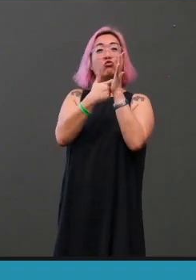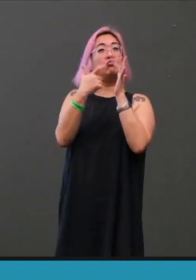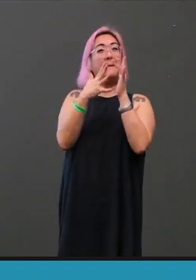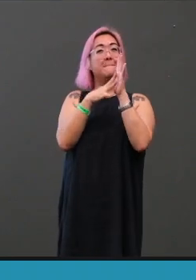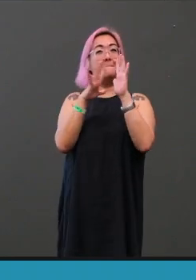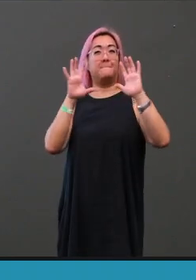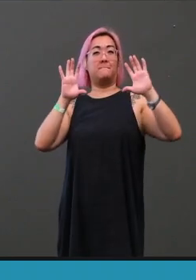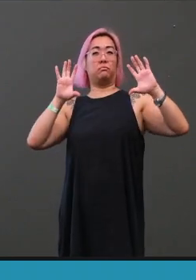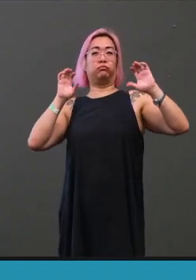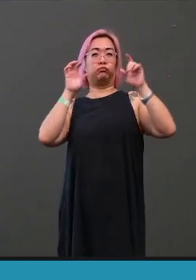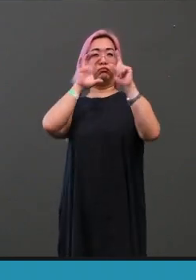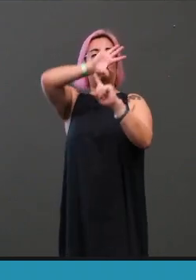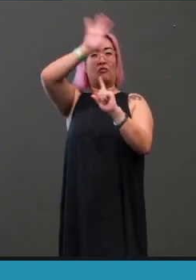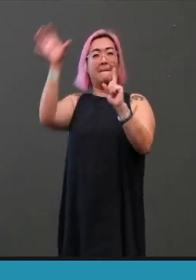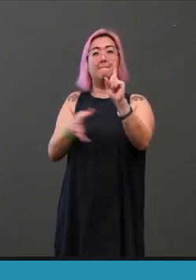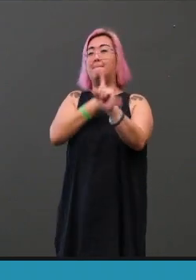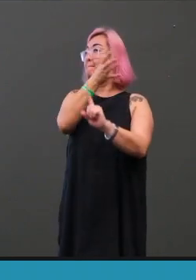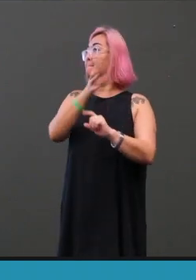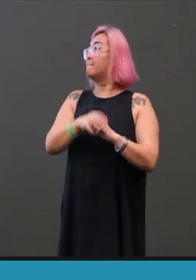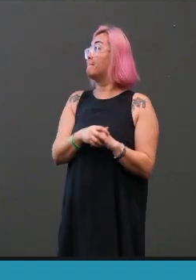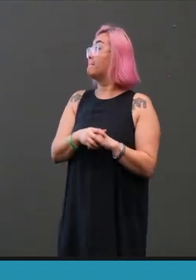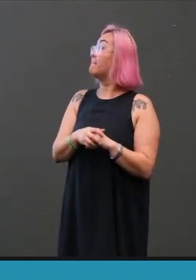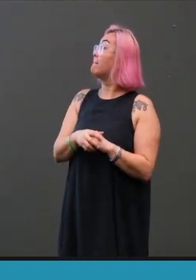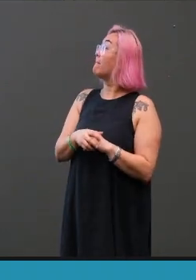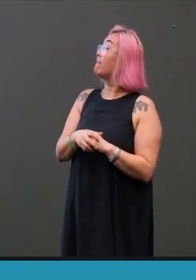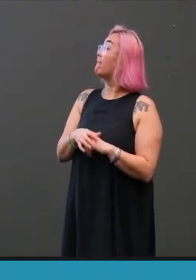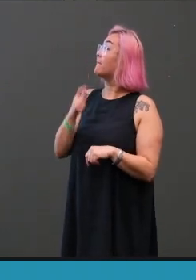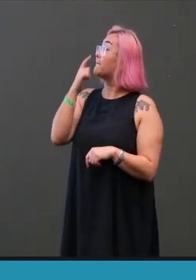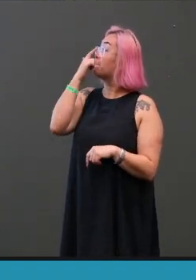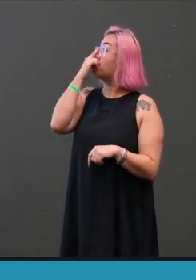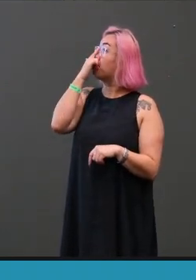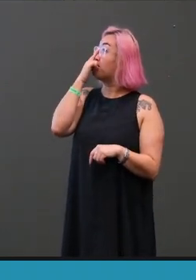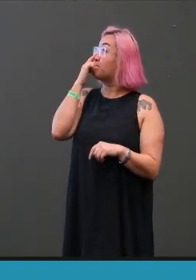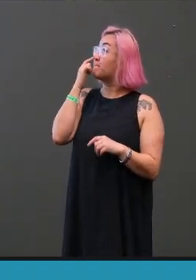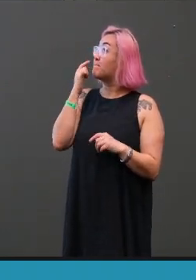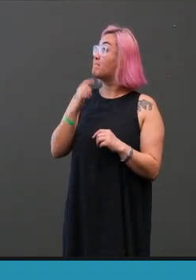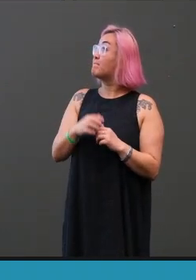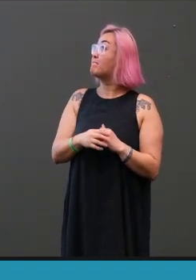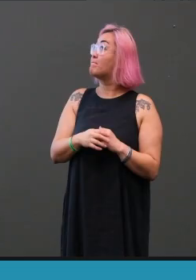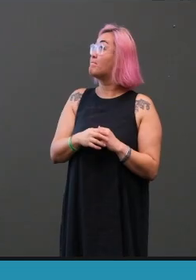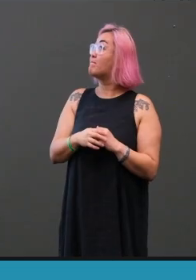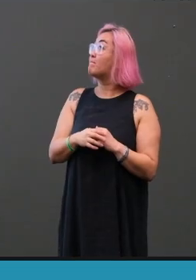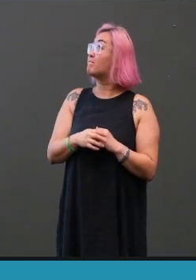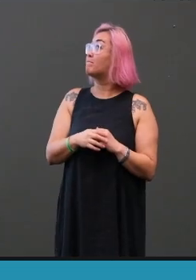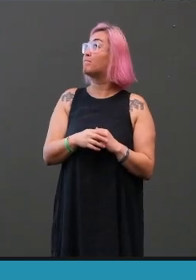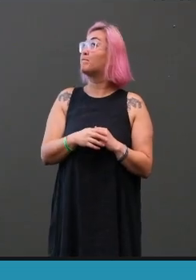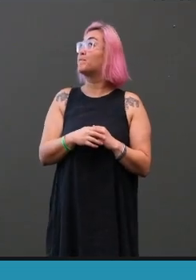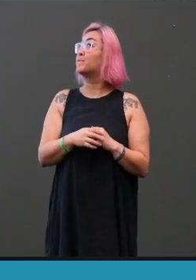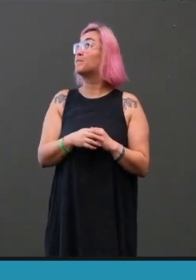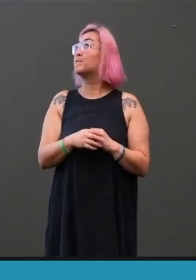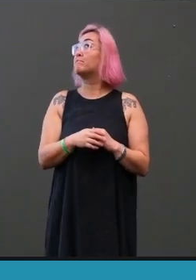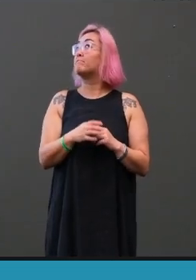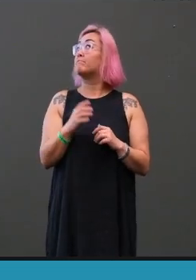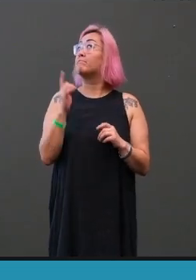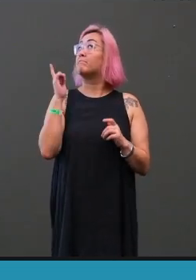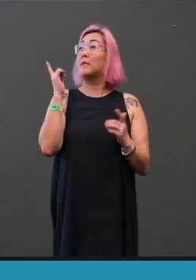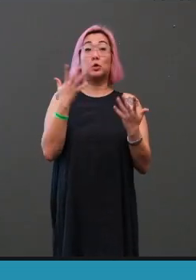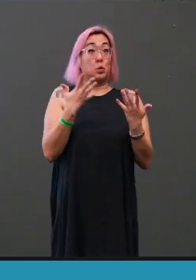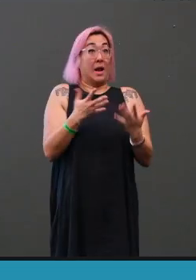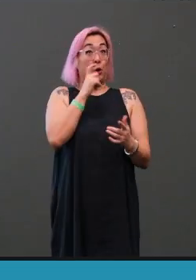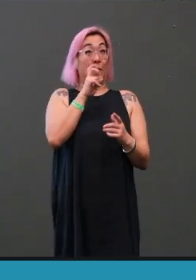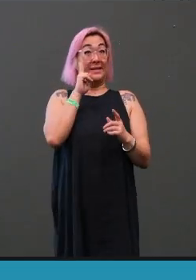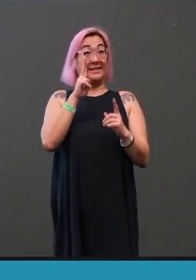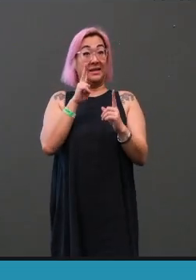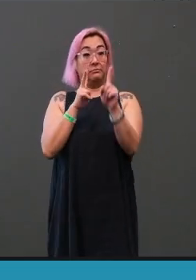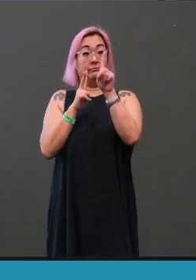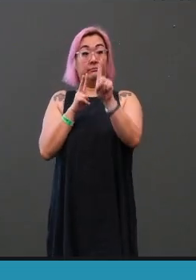behind. So putting it together, here we have Kathy again, with a small light moving over her head, which looks pretty neat, in my